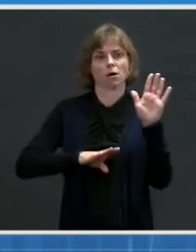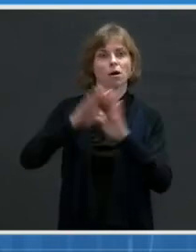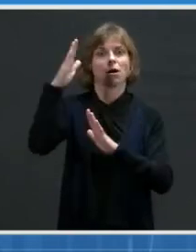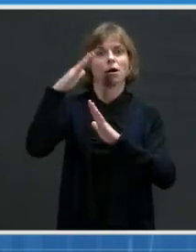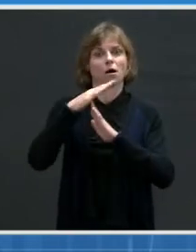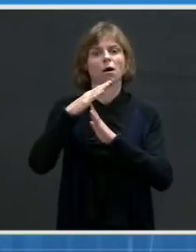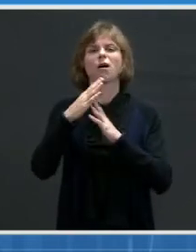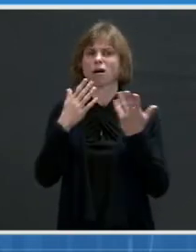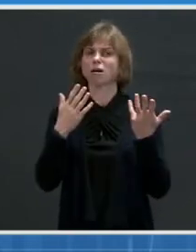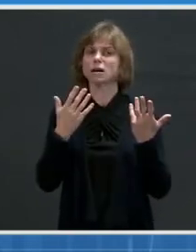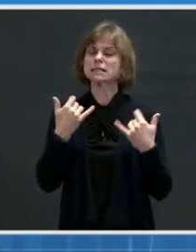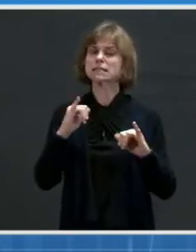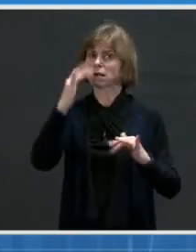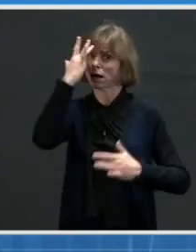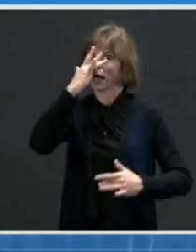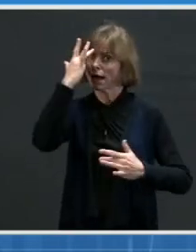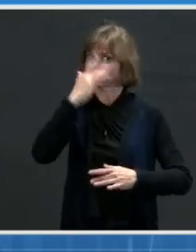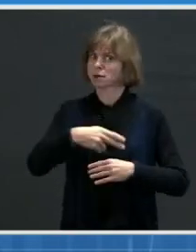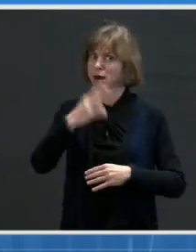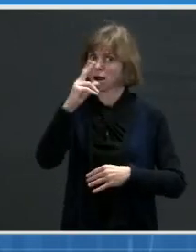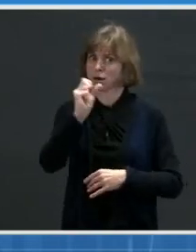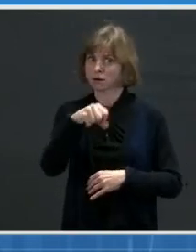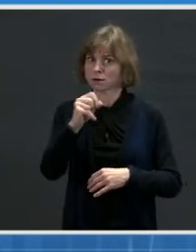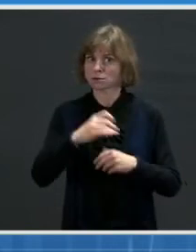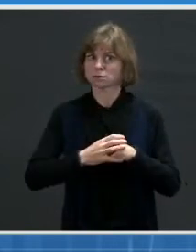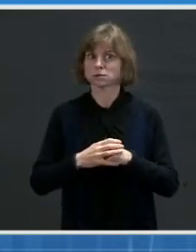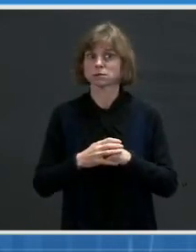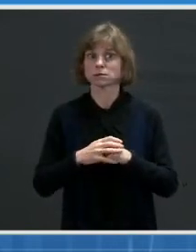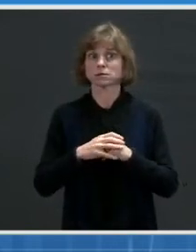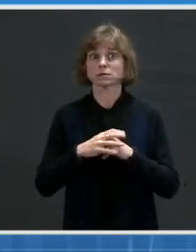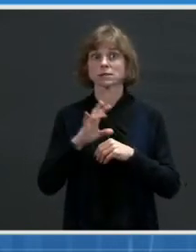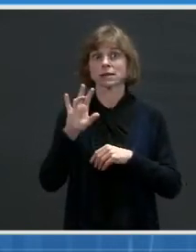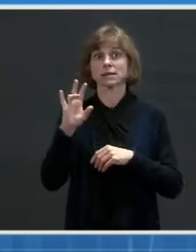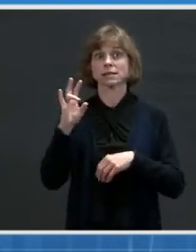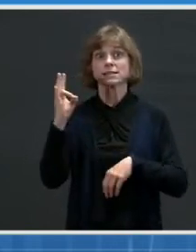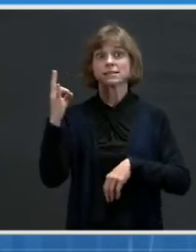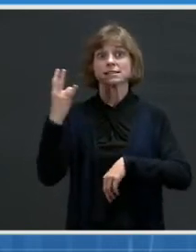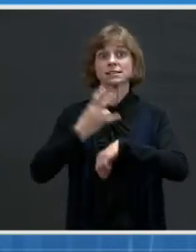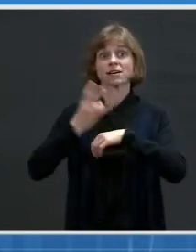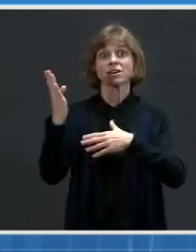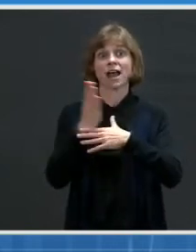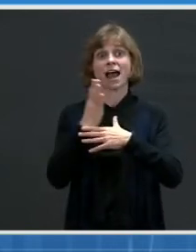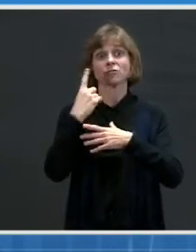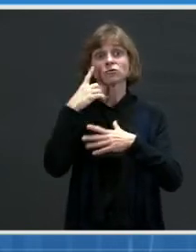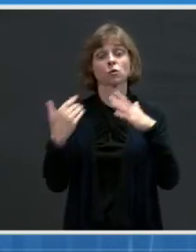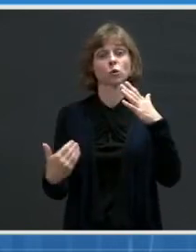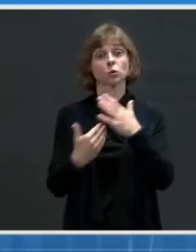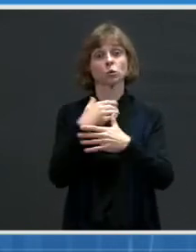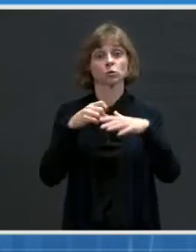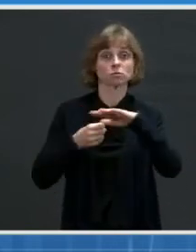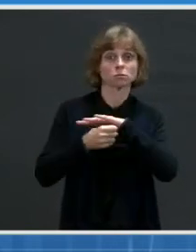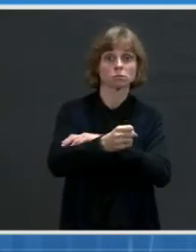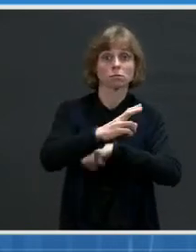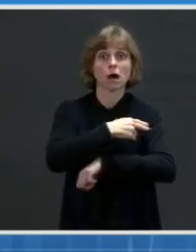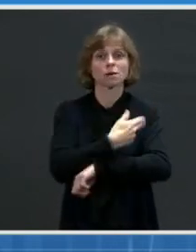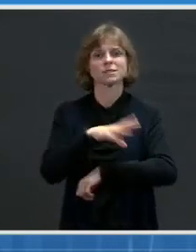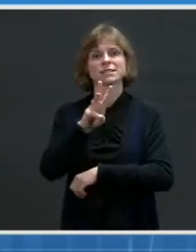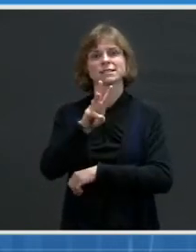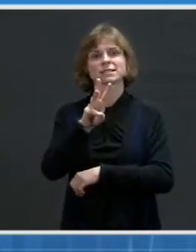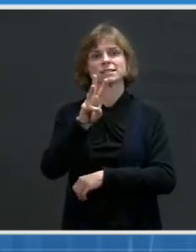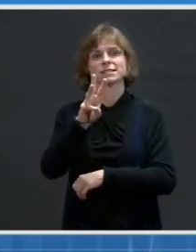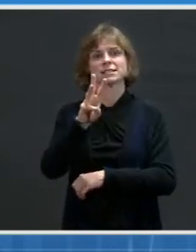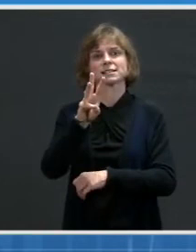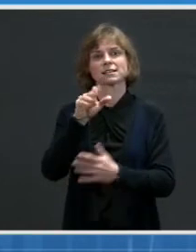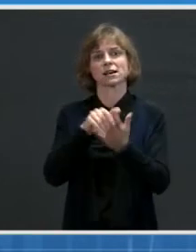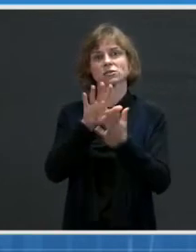significantly elevated. And the 7-day average for new hospital admissions, 6,500 a day, reflects a 60%